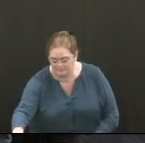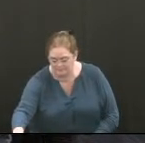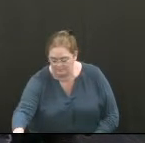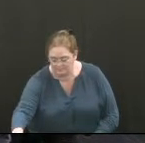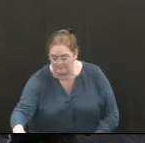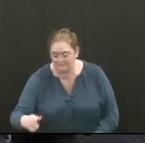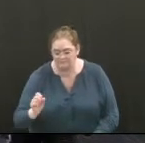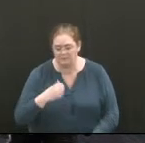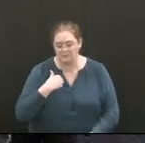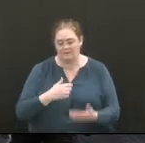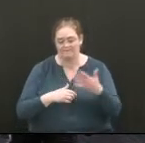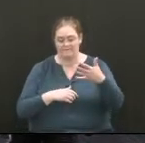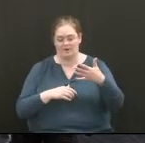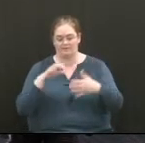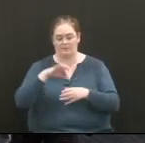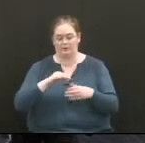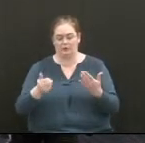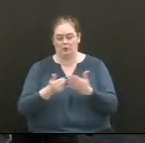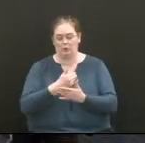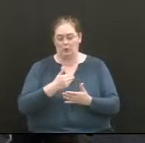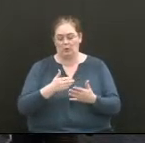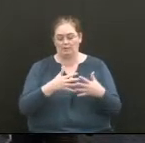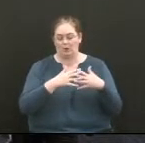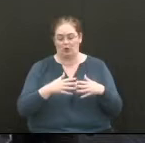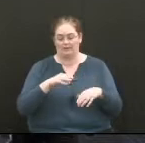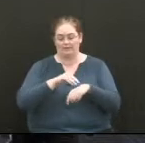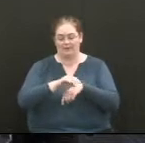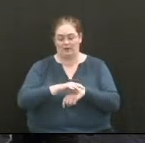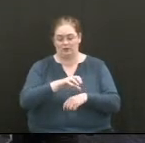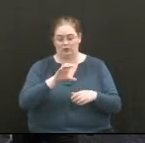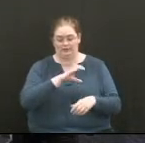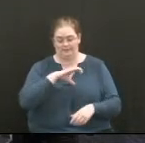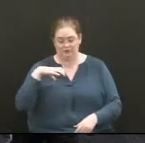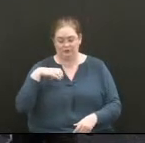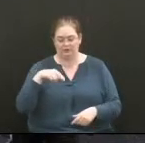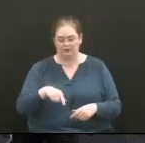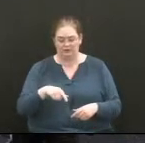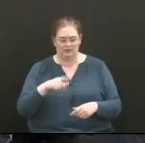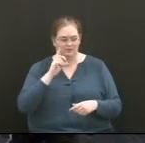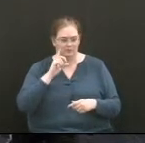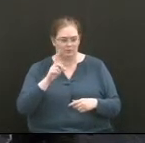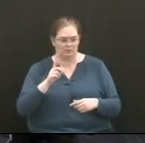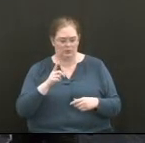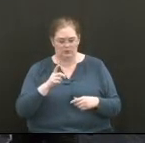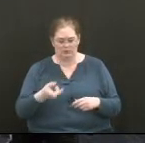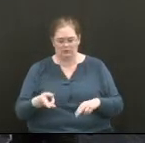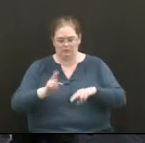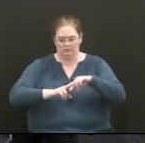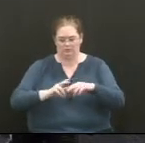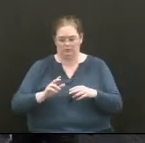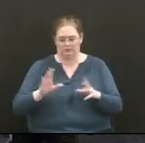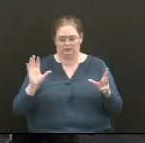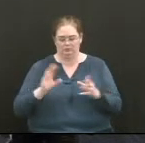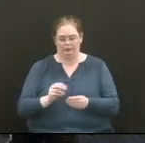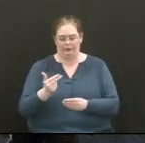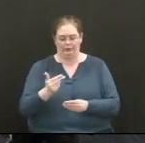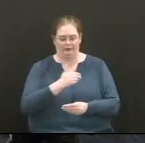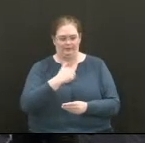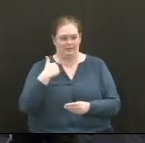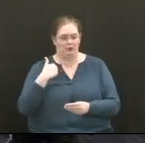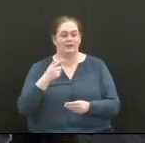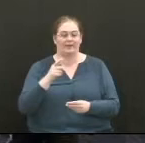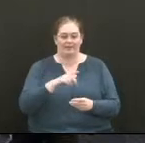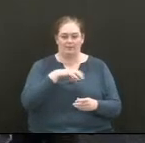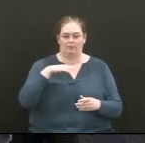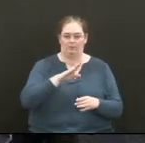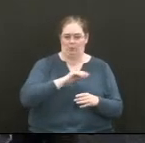5 appointments to the New Americans Advisory Commission. This will take it up to 13 members. It's capped at 15.